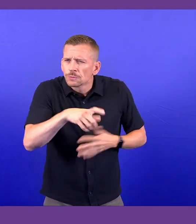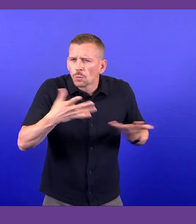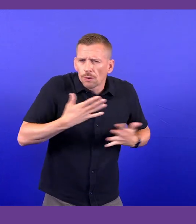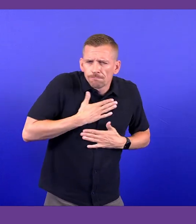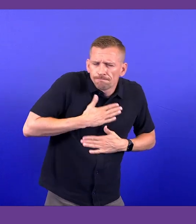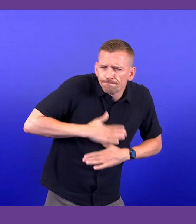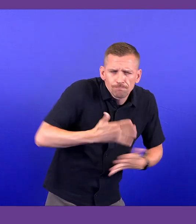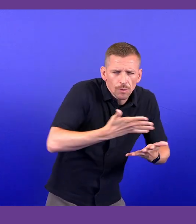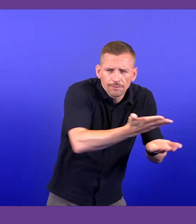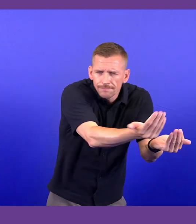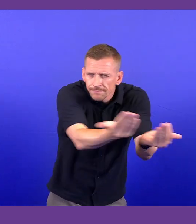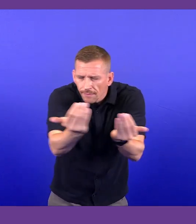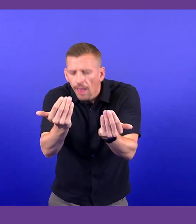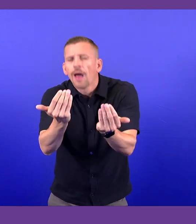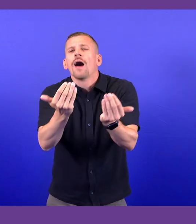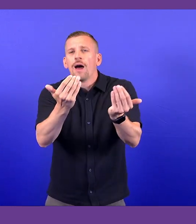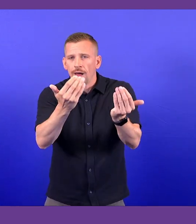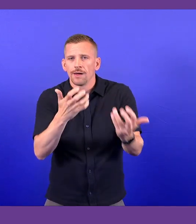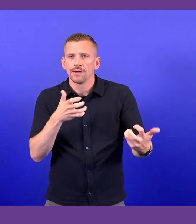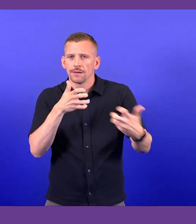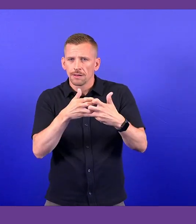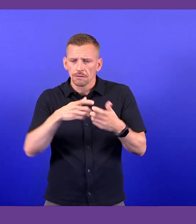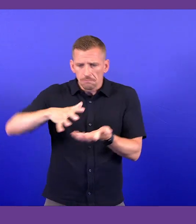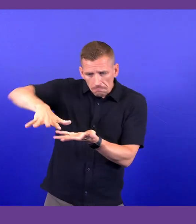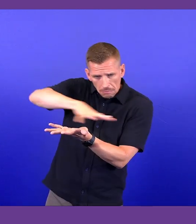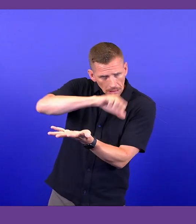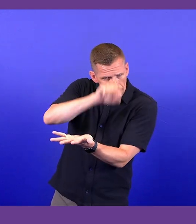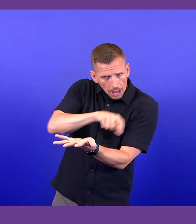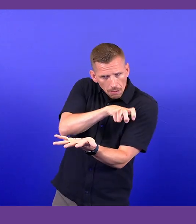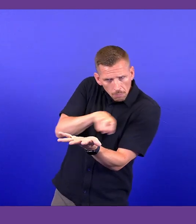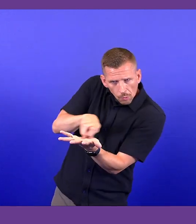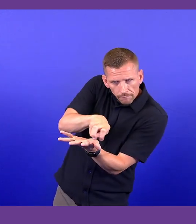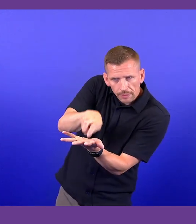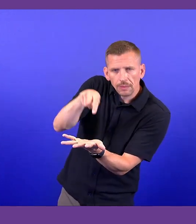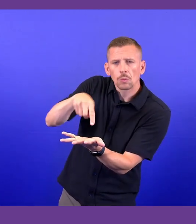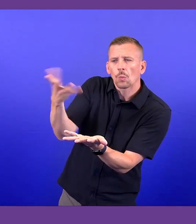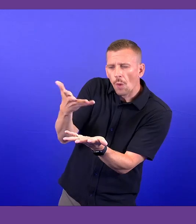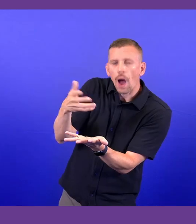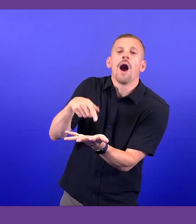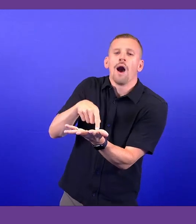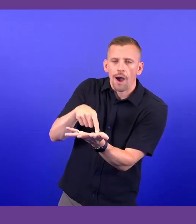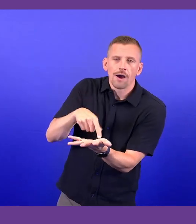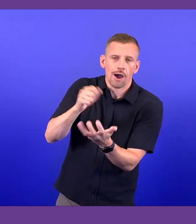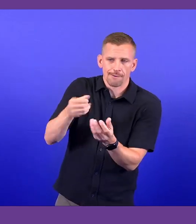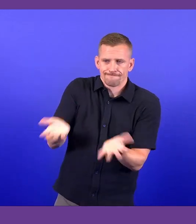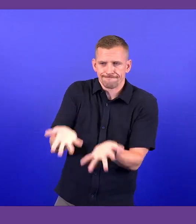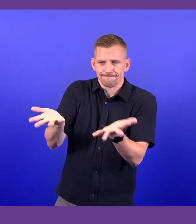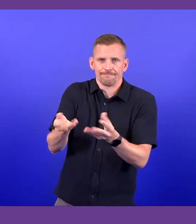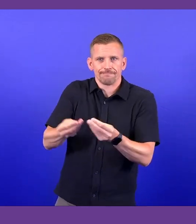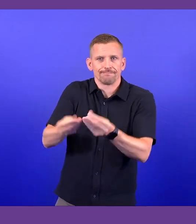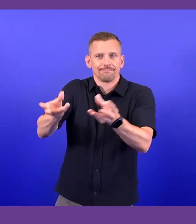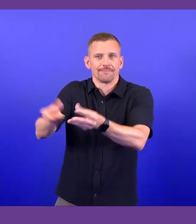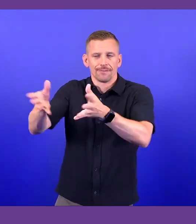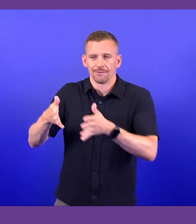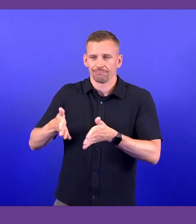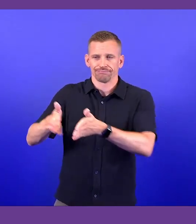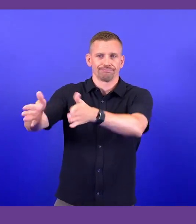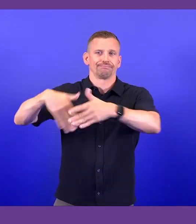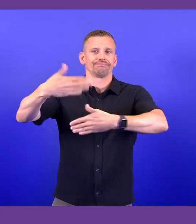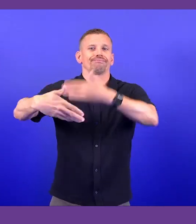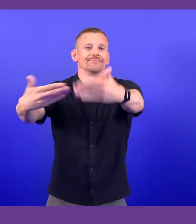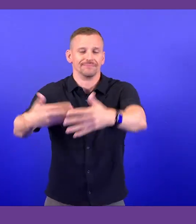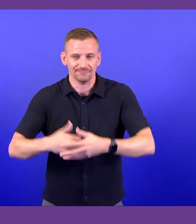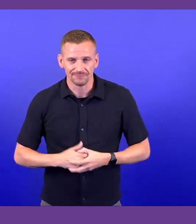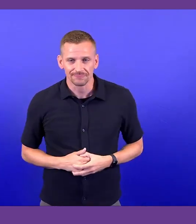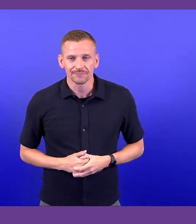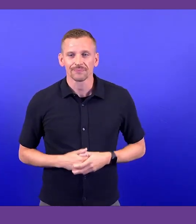be implemented on a specific local case. Thank you. I think you've made a very good point there that transport is,